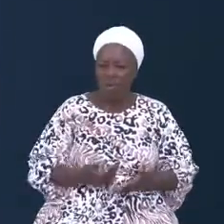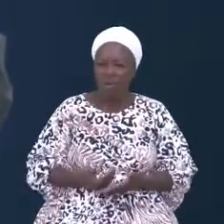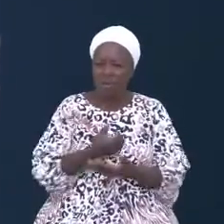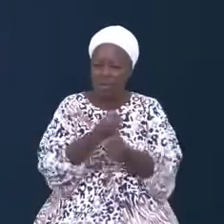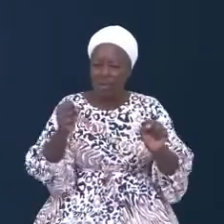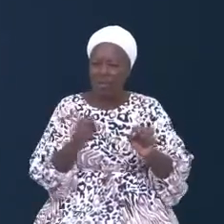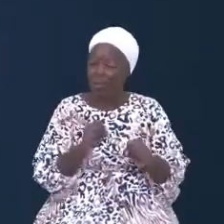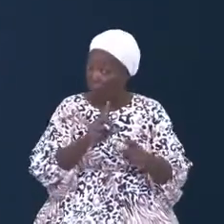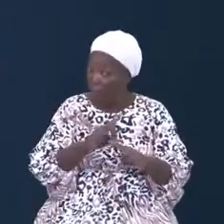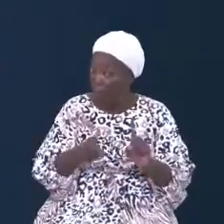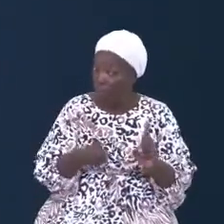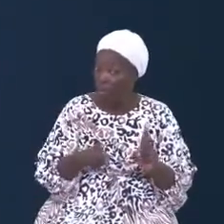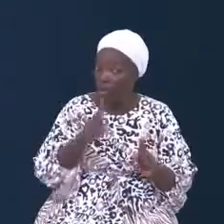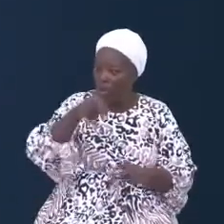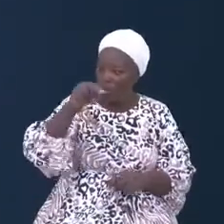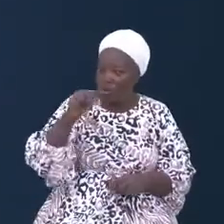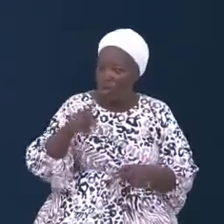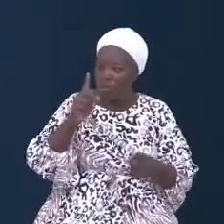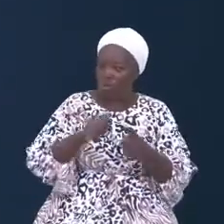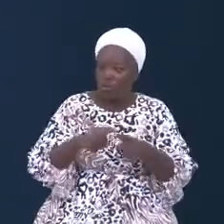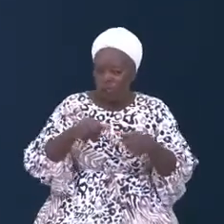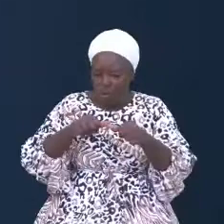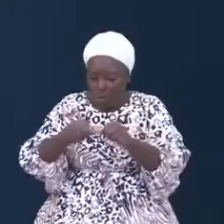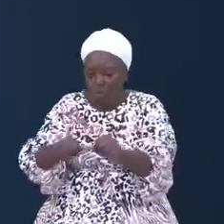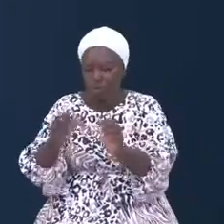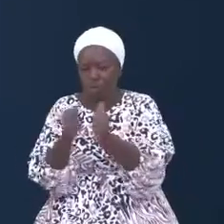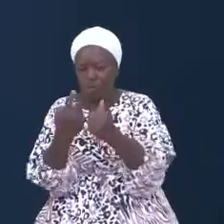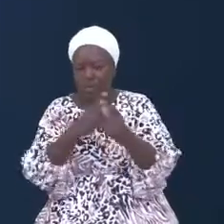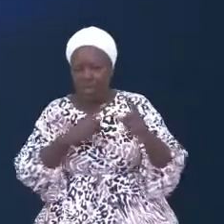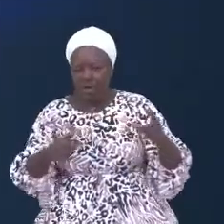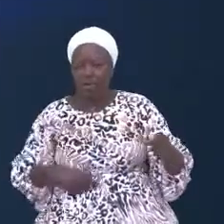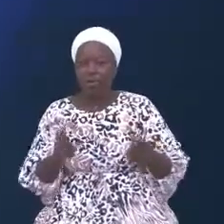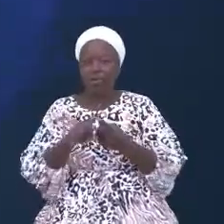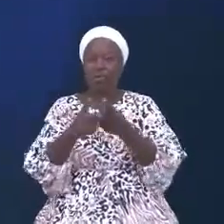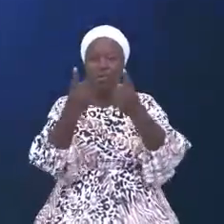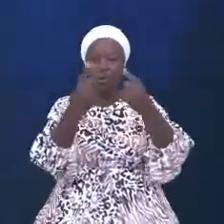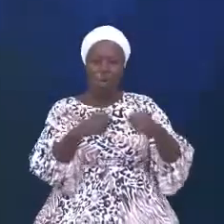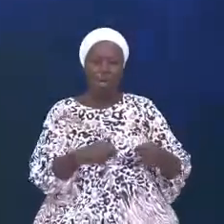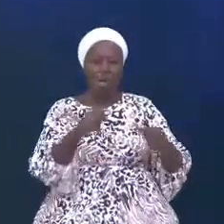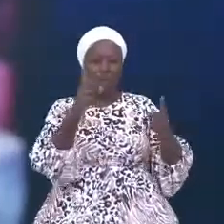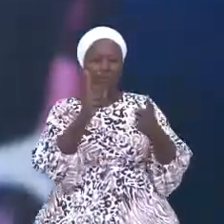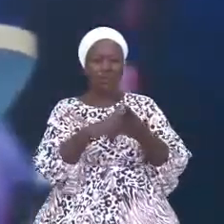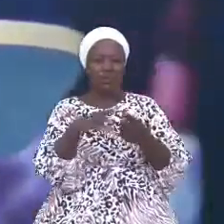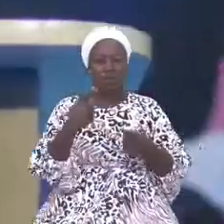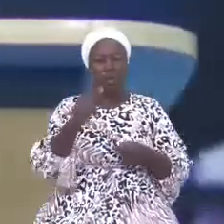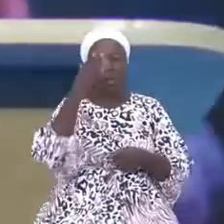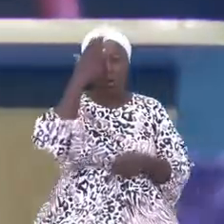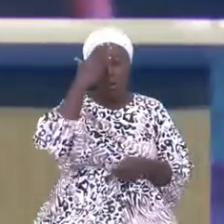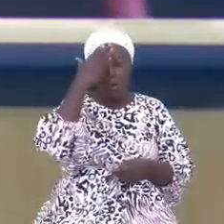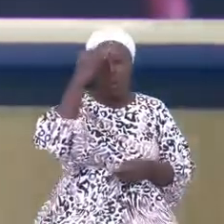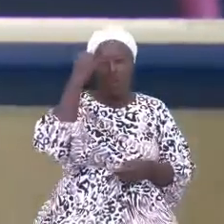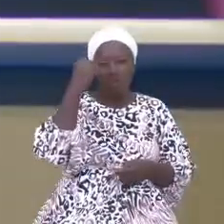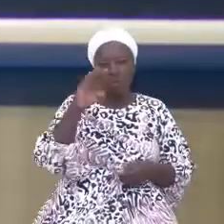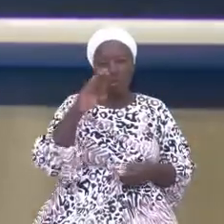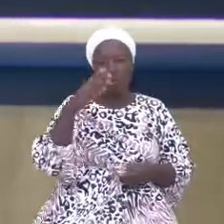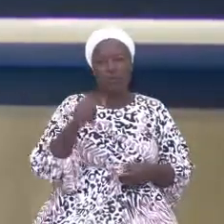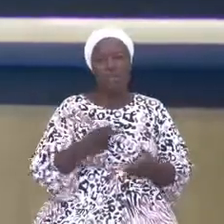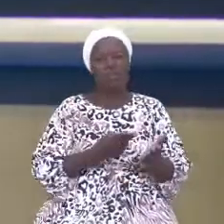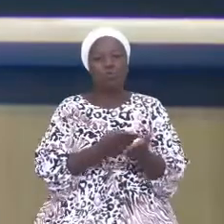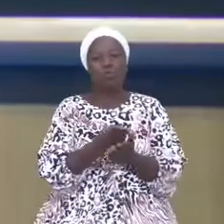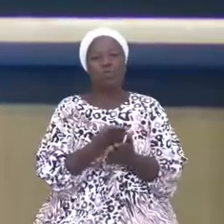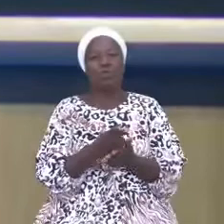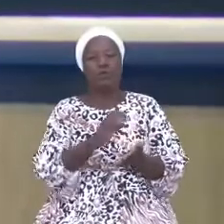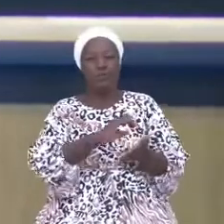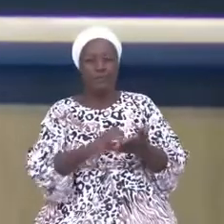But you need to keep on now with the Lord to come unto the knowledge of the truth. Look at